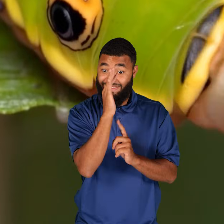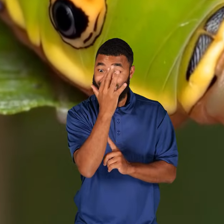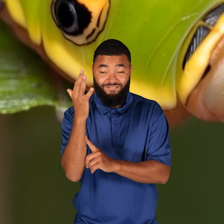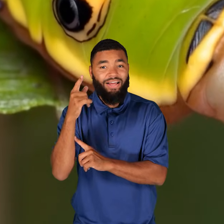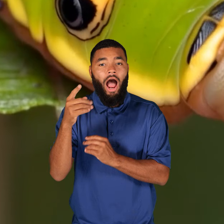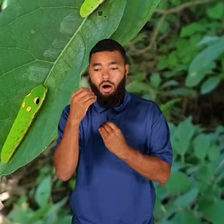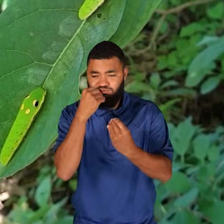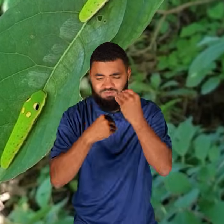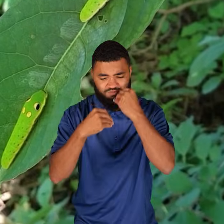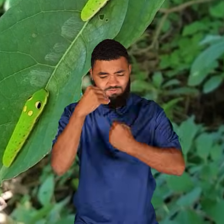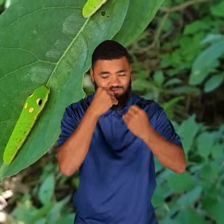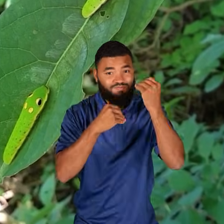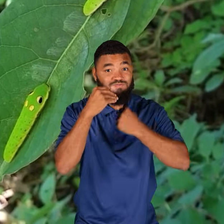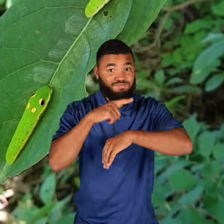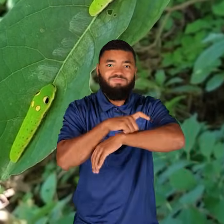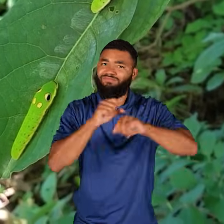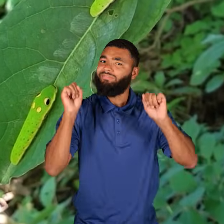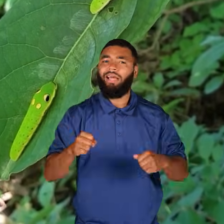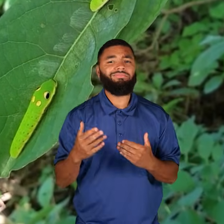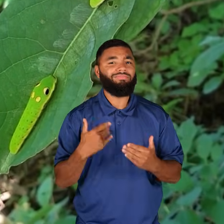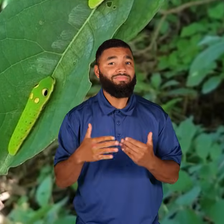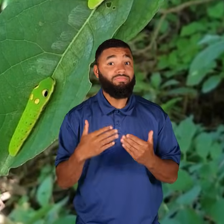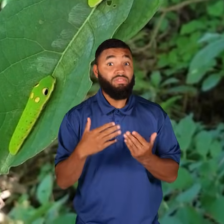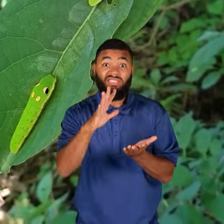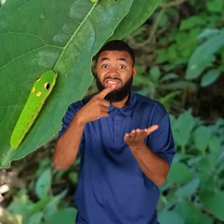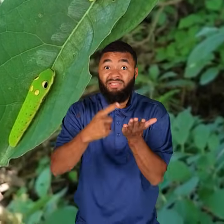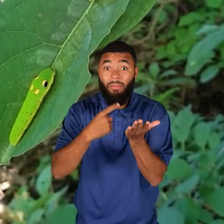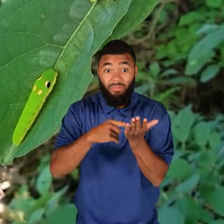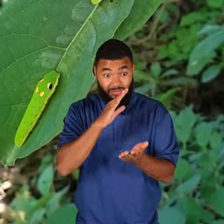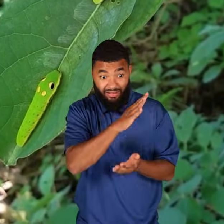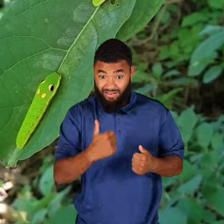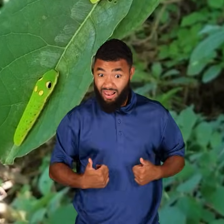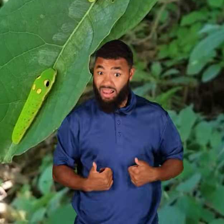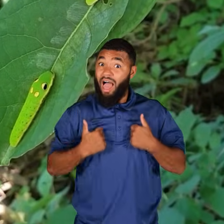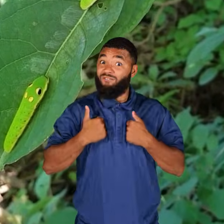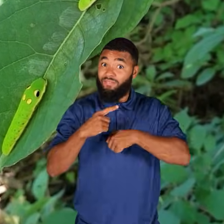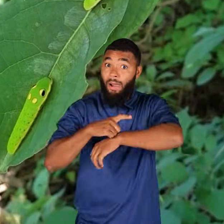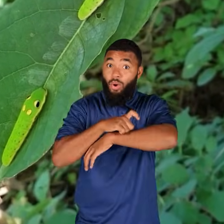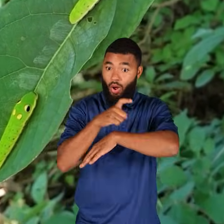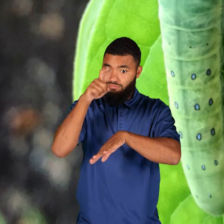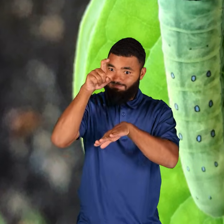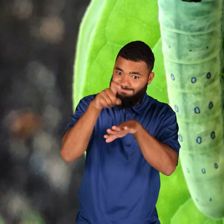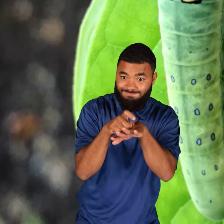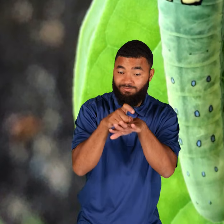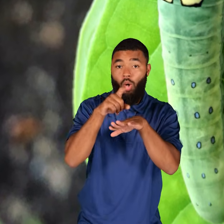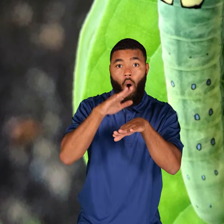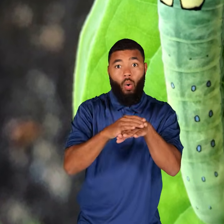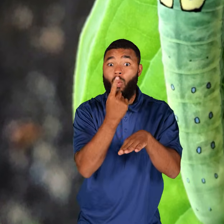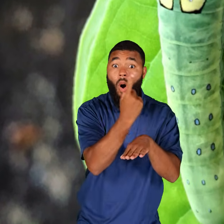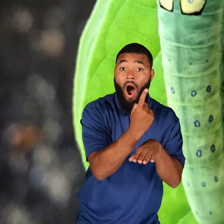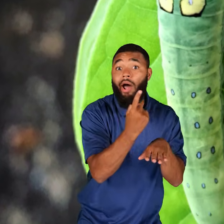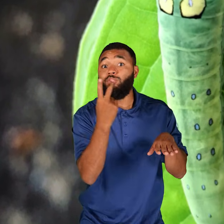and digest. A spicebush swallowtail caterpillar may spend its entire life on just 1 or 2 plants, known as